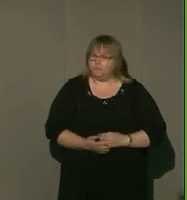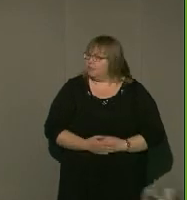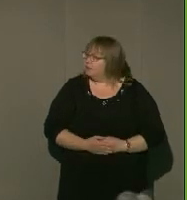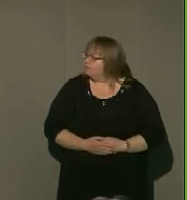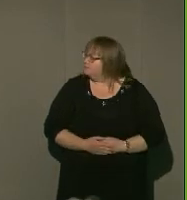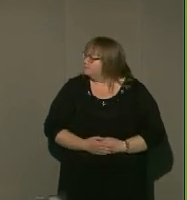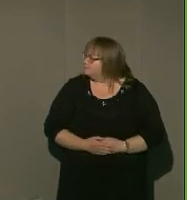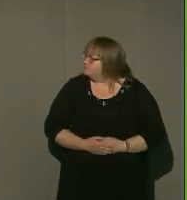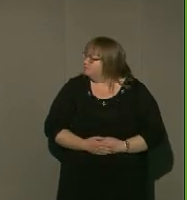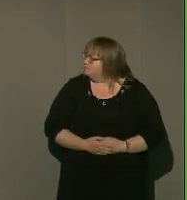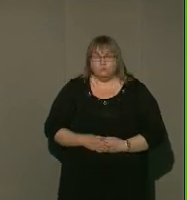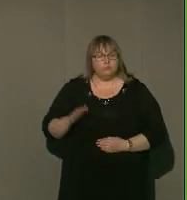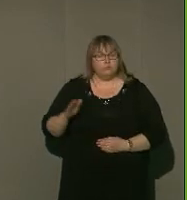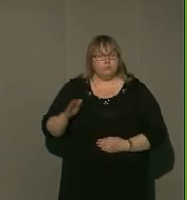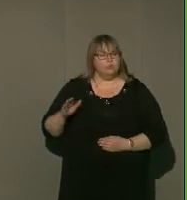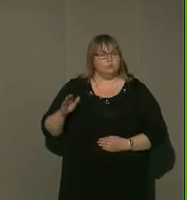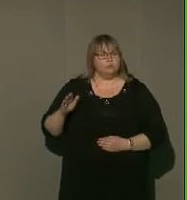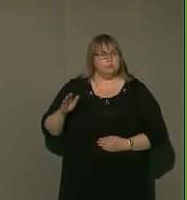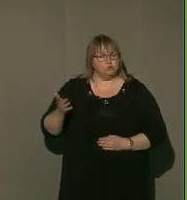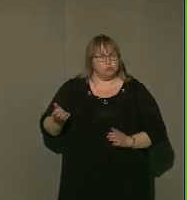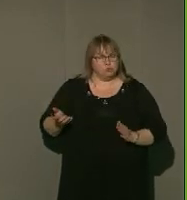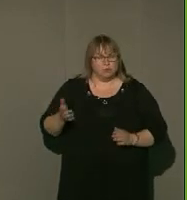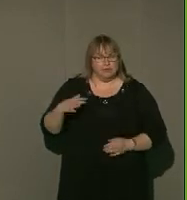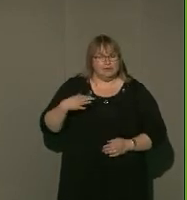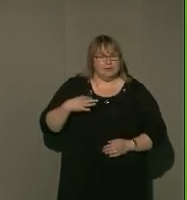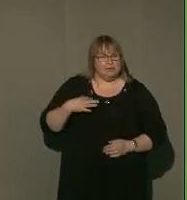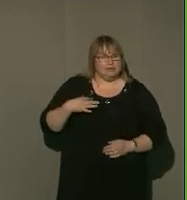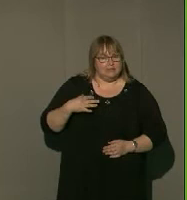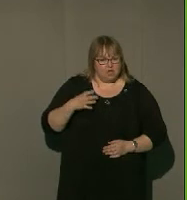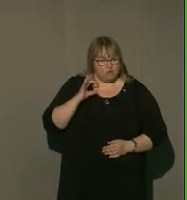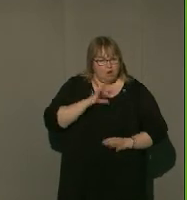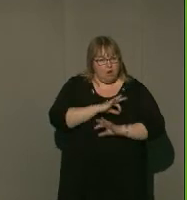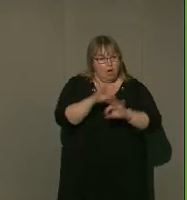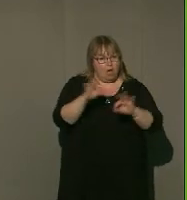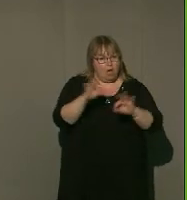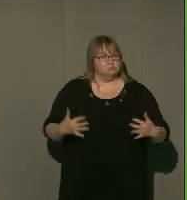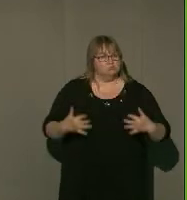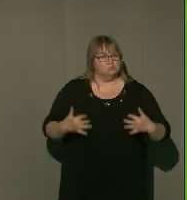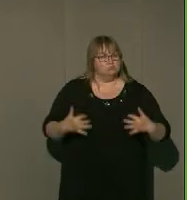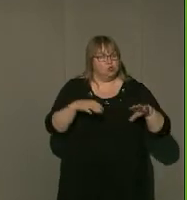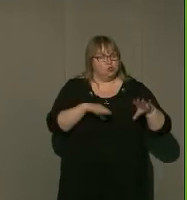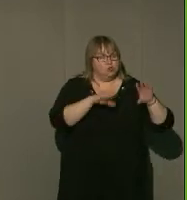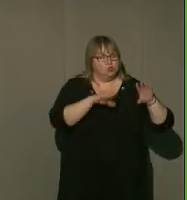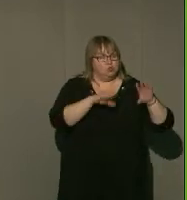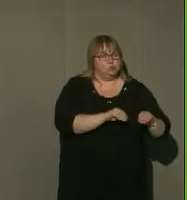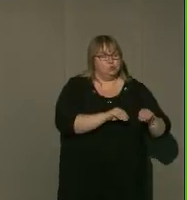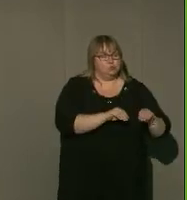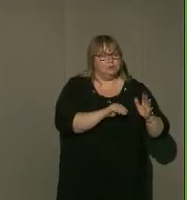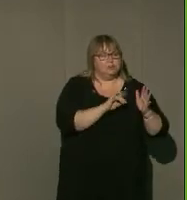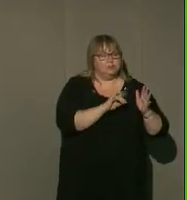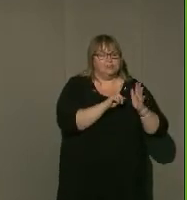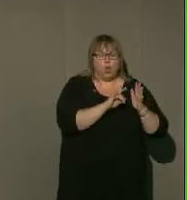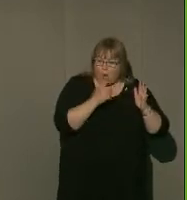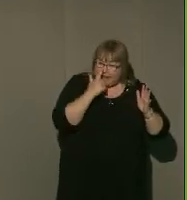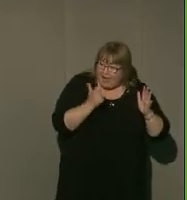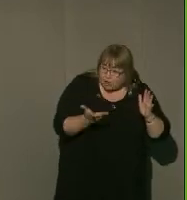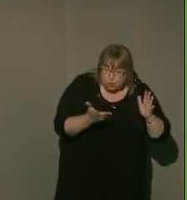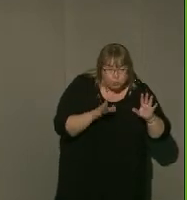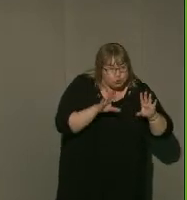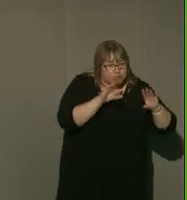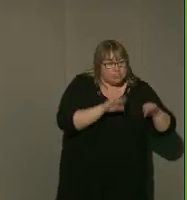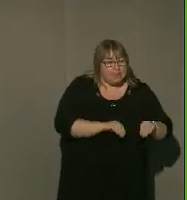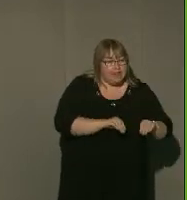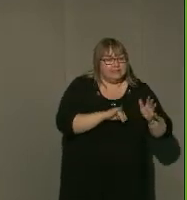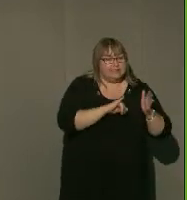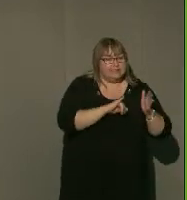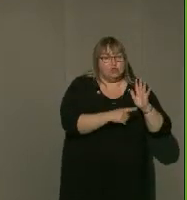Perhaps you would like to finish by inviting conference to vote to suspend standing orders. Oh, yes. Yeah, conference, can you vote to suspend standing orders so that